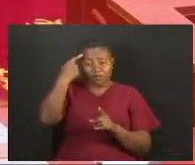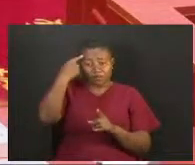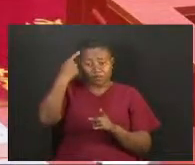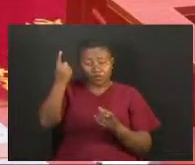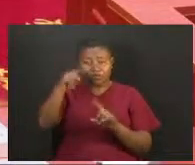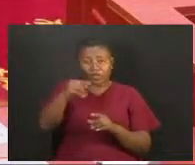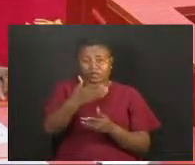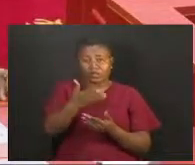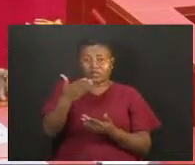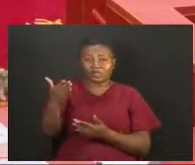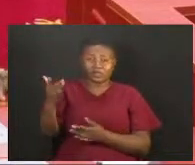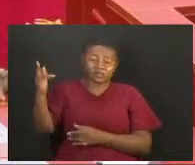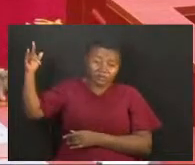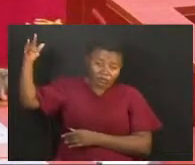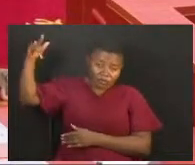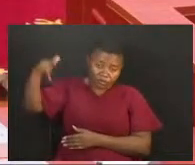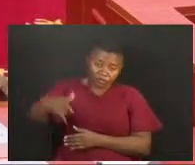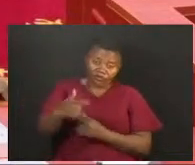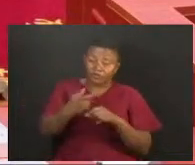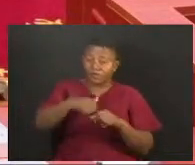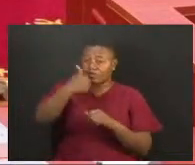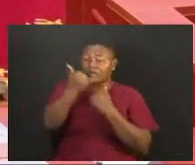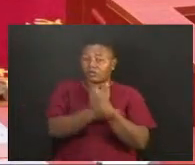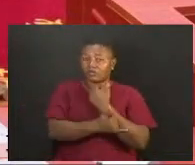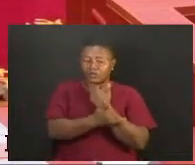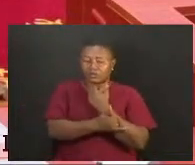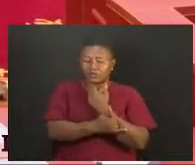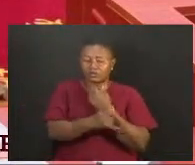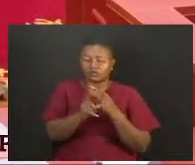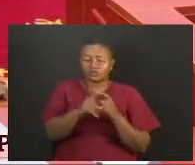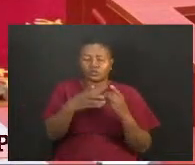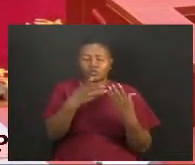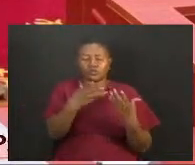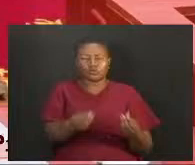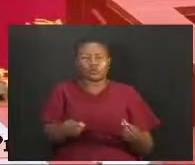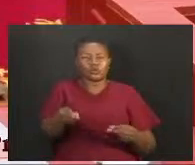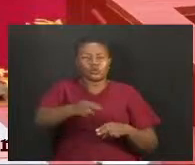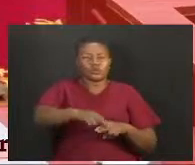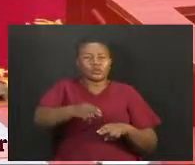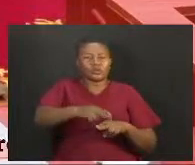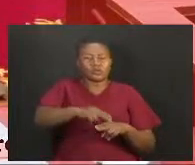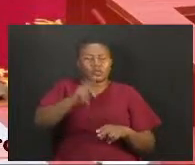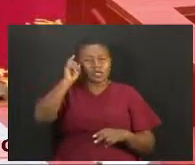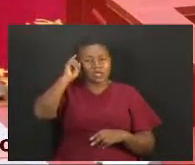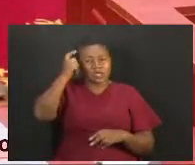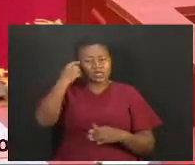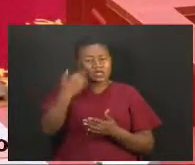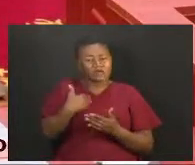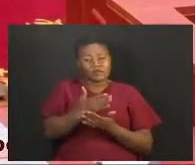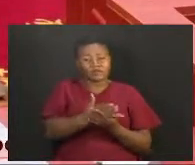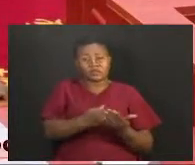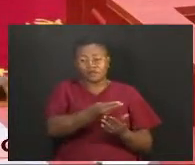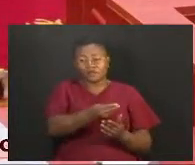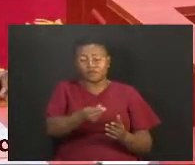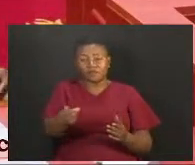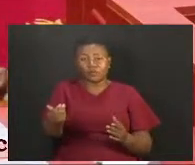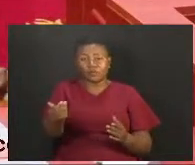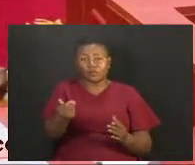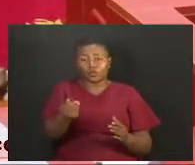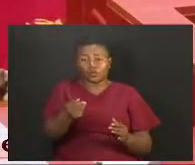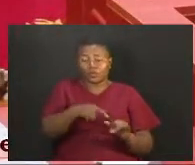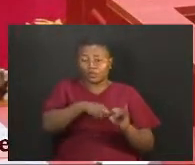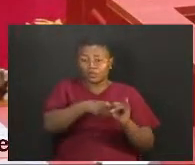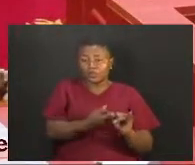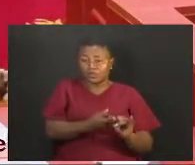Speaker, to address inflation, government will implement a number of measures to complement the Bank of